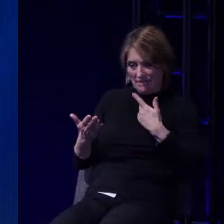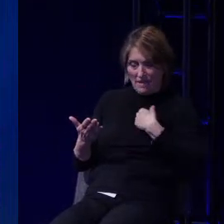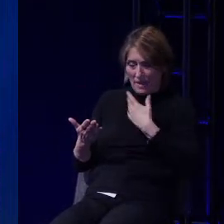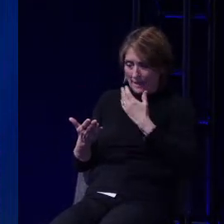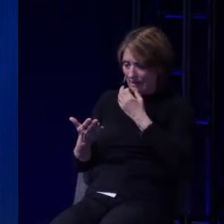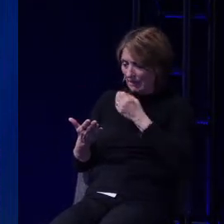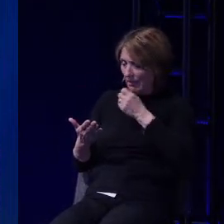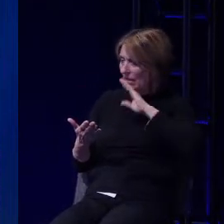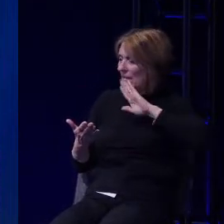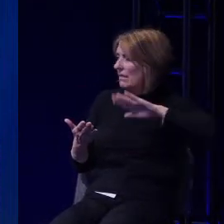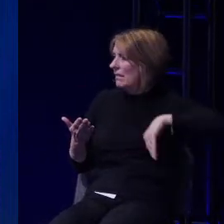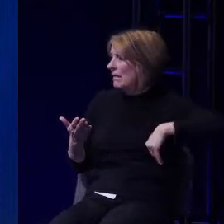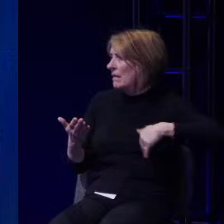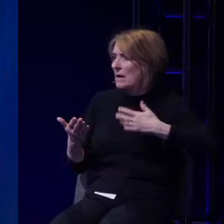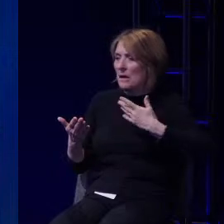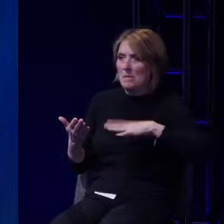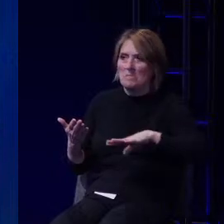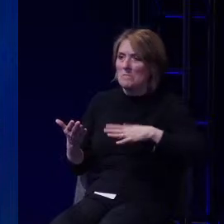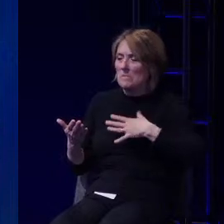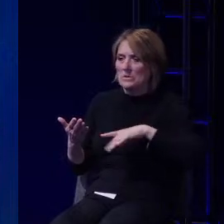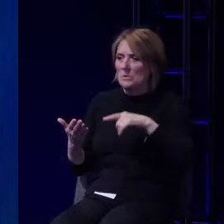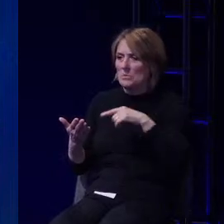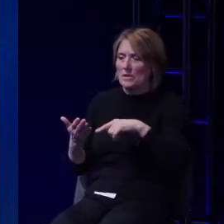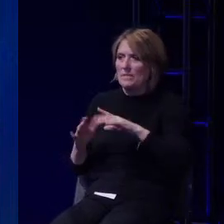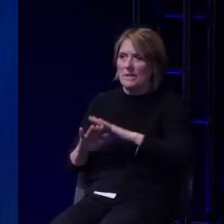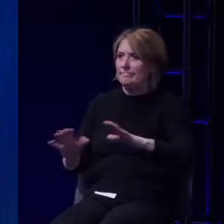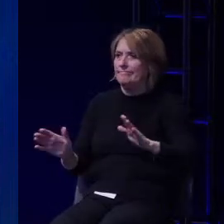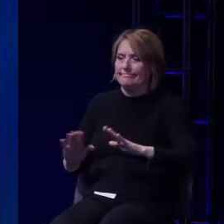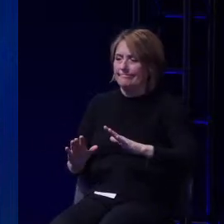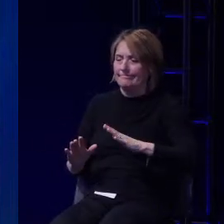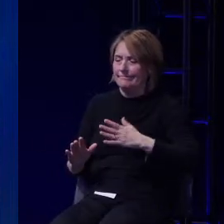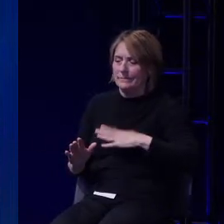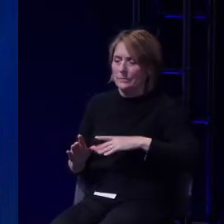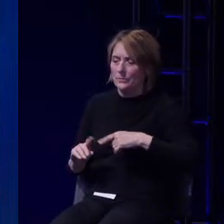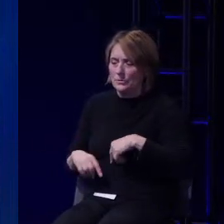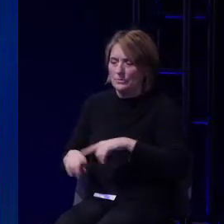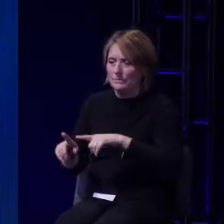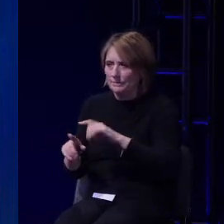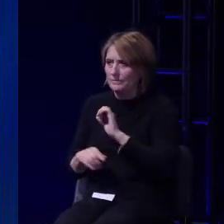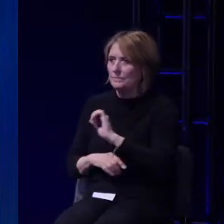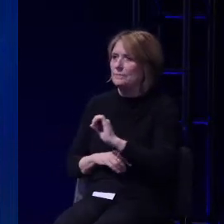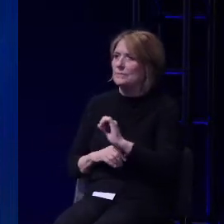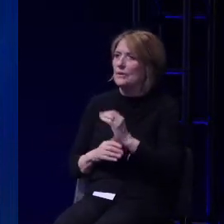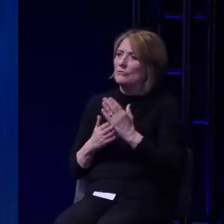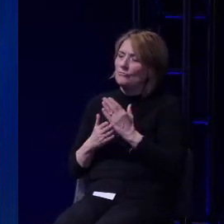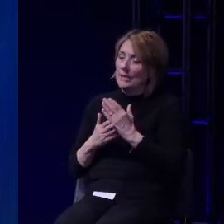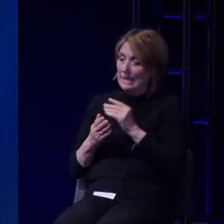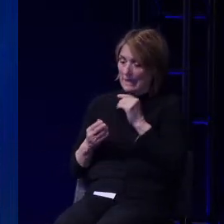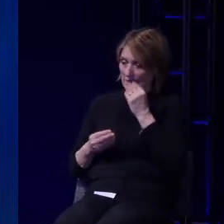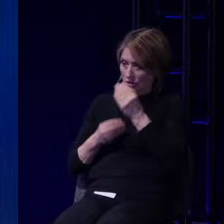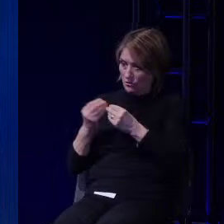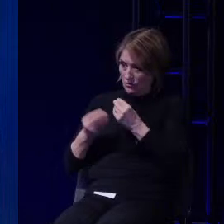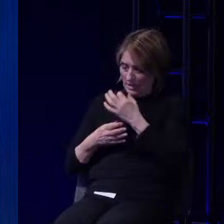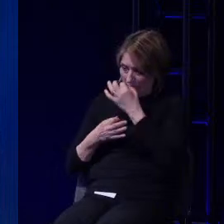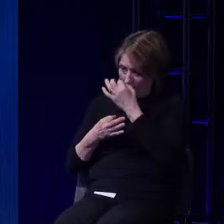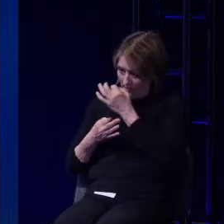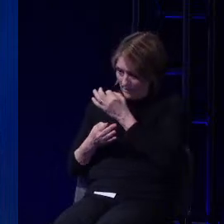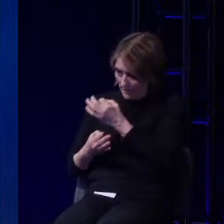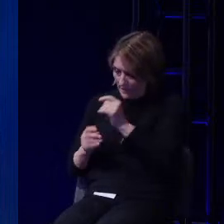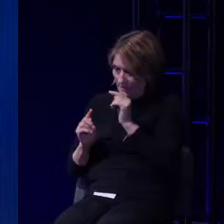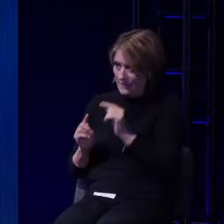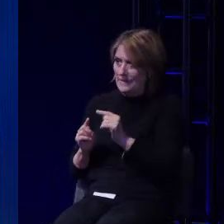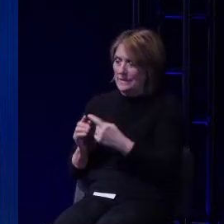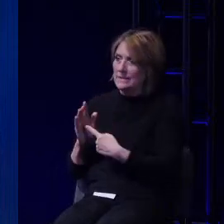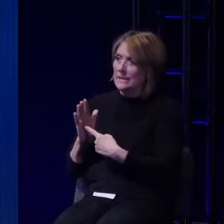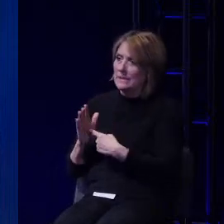of wanting to sit in the cinema for 2 hours, then I don't want to do it. So it's really the storytelling aspect.